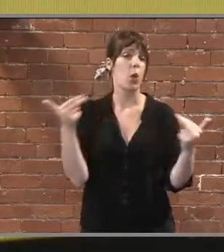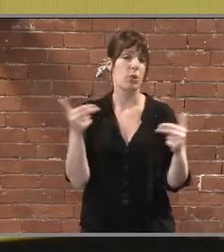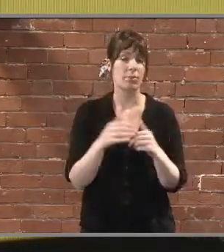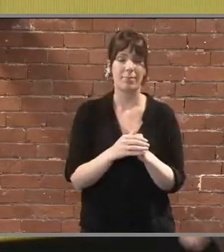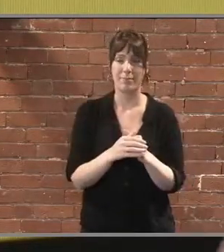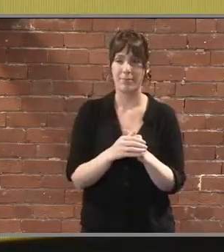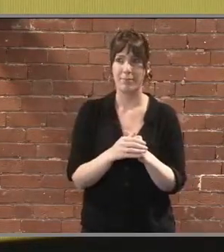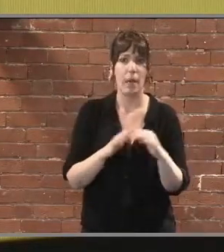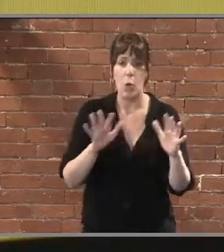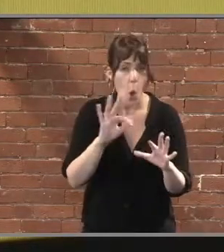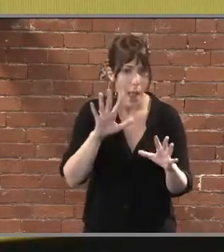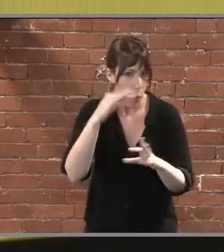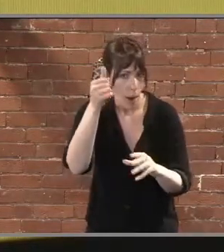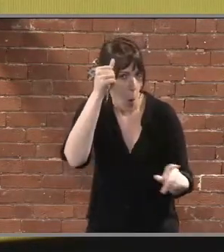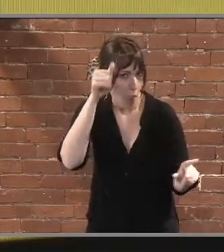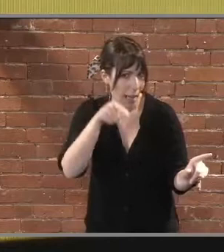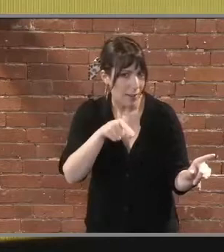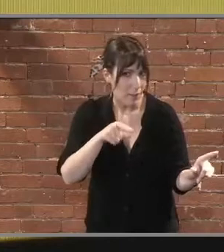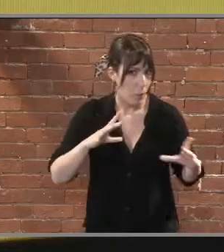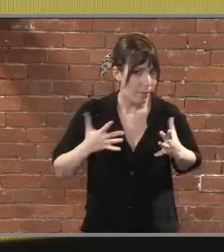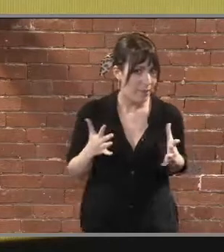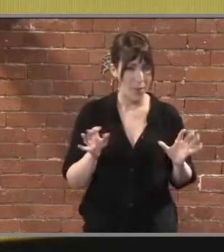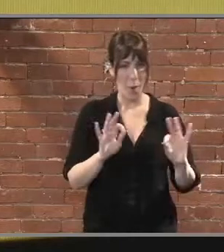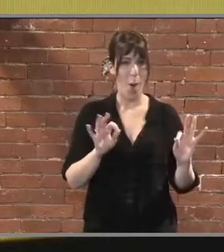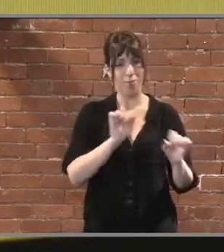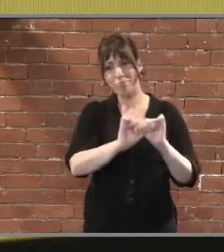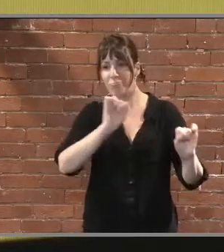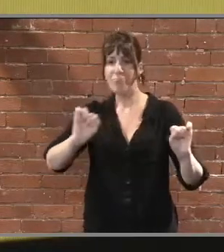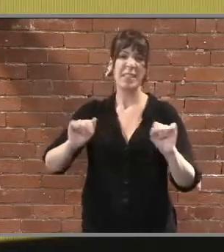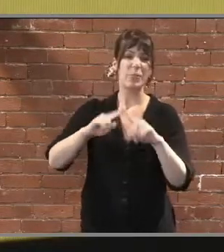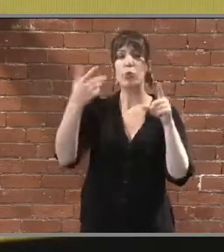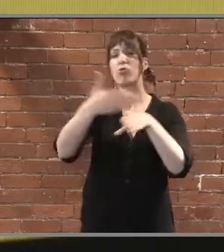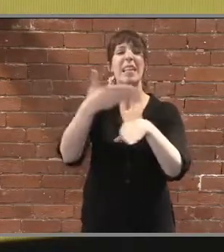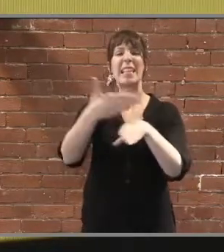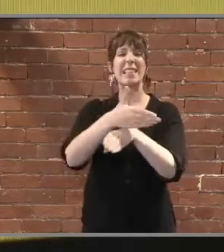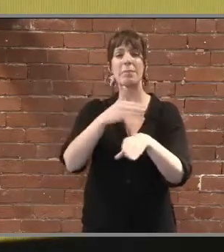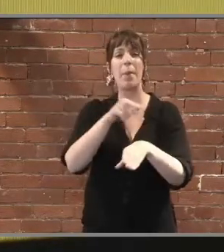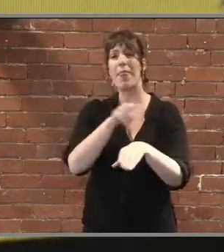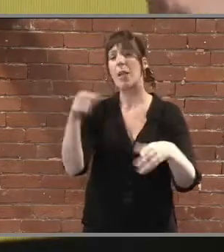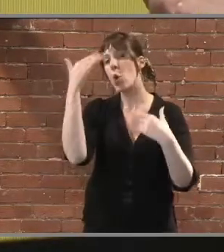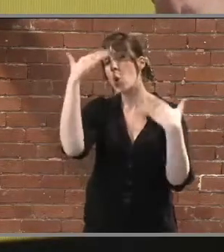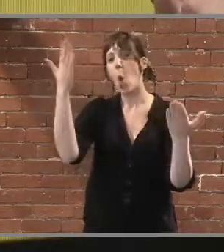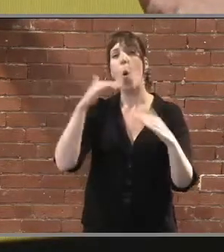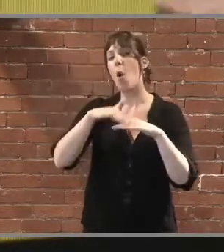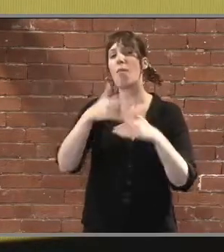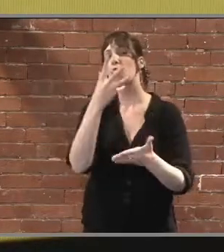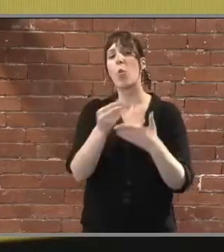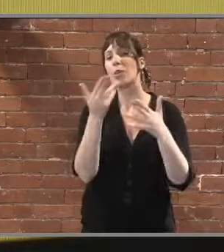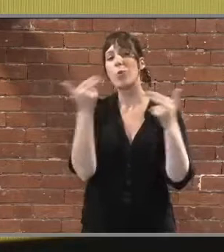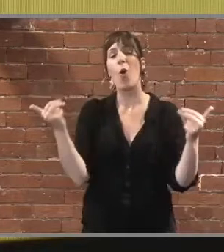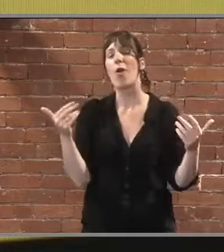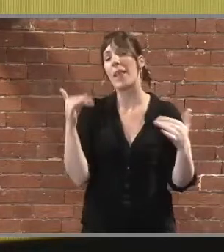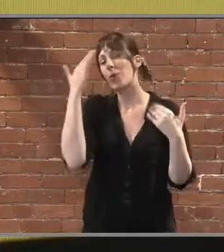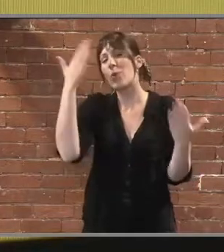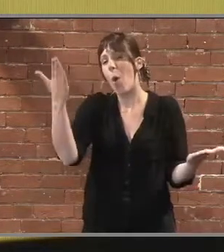always the case, different people have different jobs and don't necessarily, I guess when you're in advertising, don't necessarily know what goes on